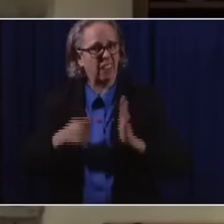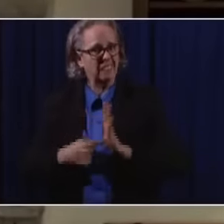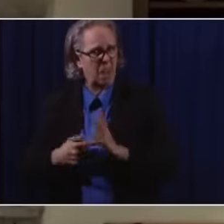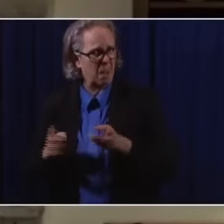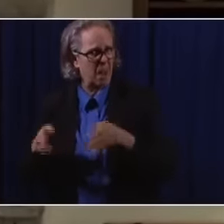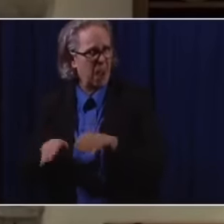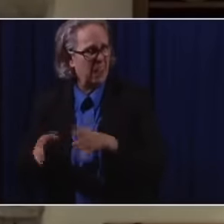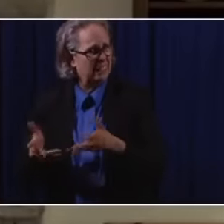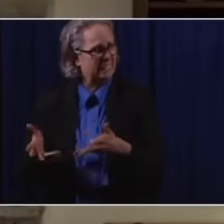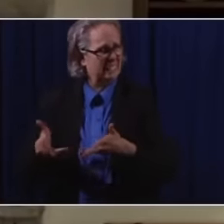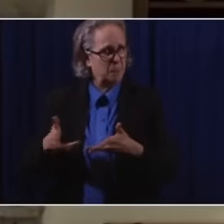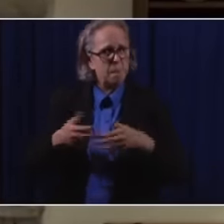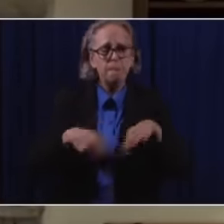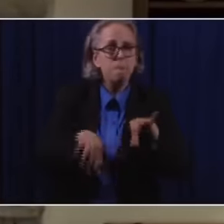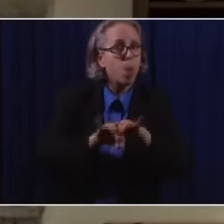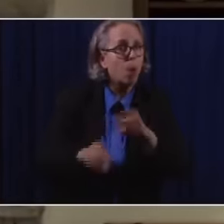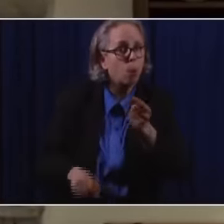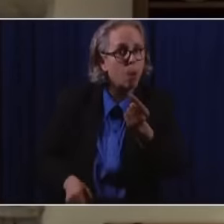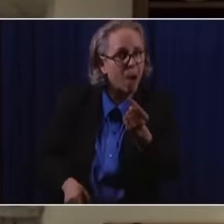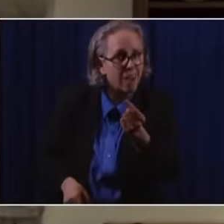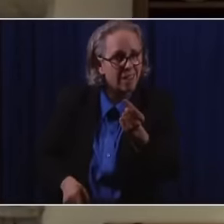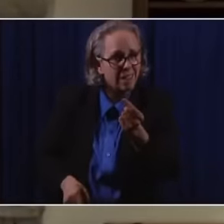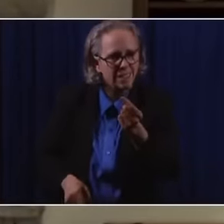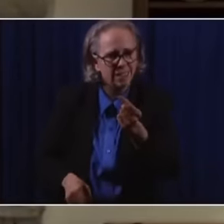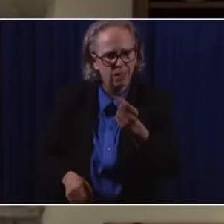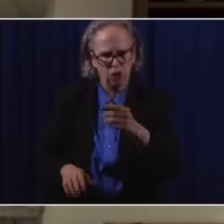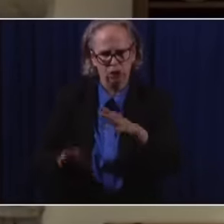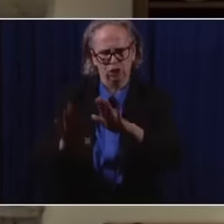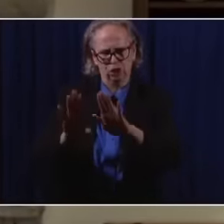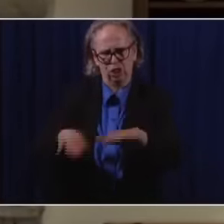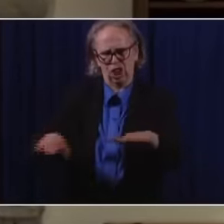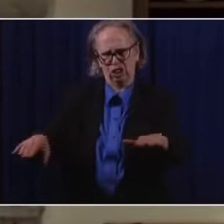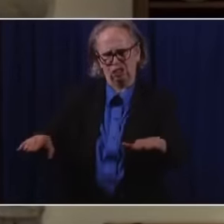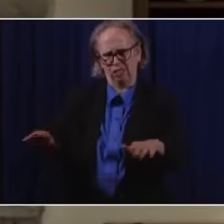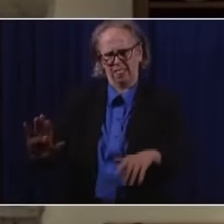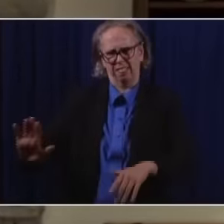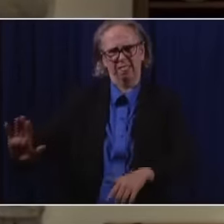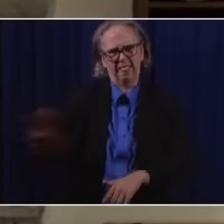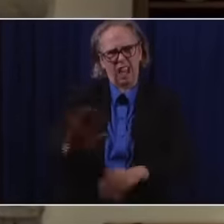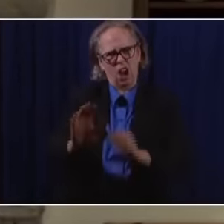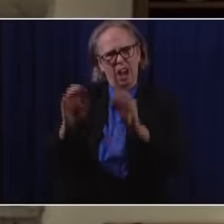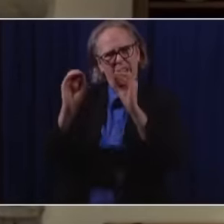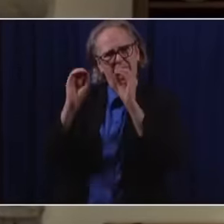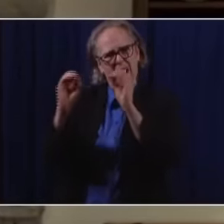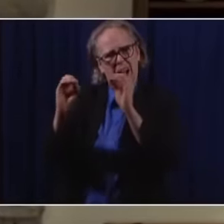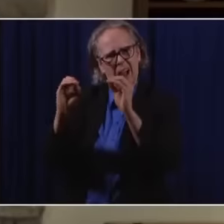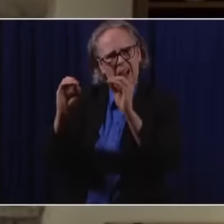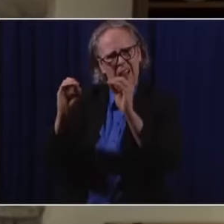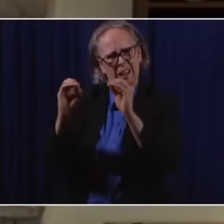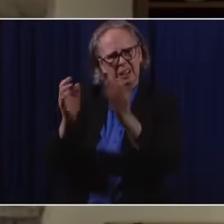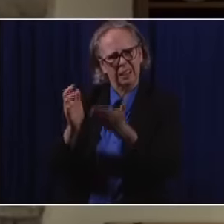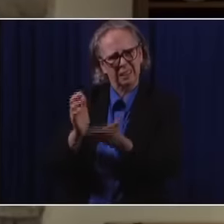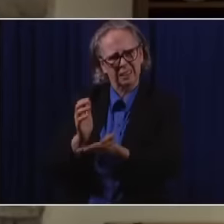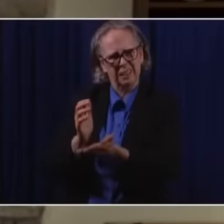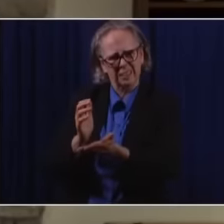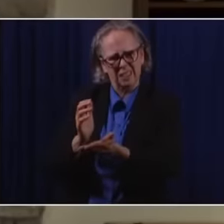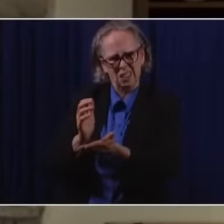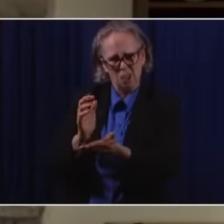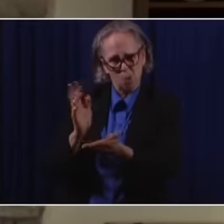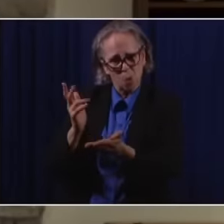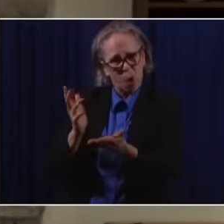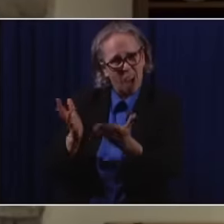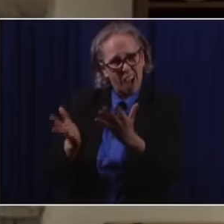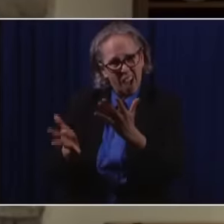the education and the future of our children. We do not want to skimp or in any